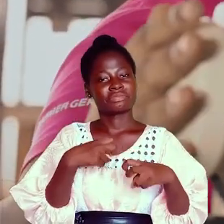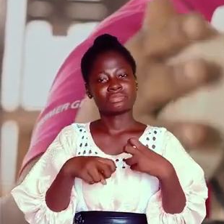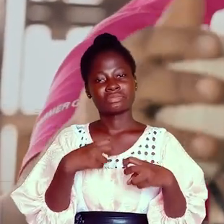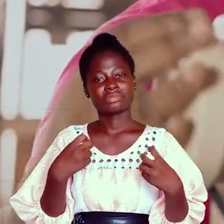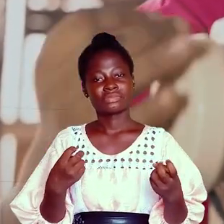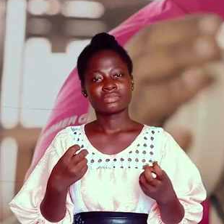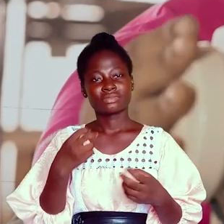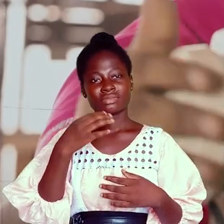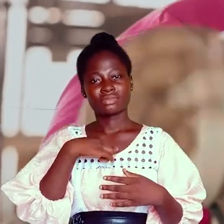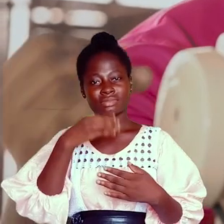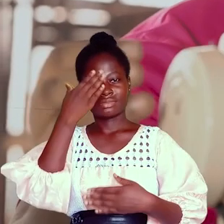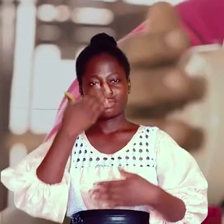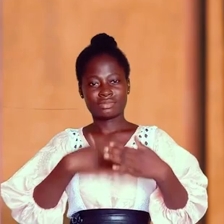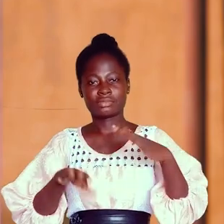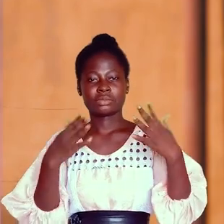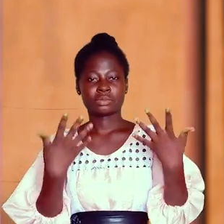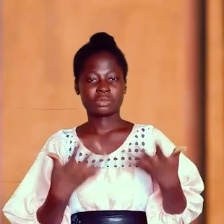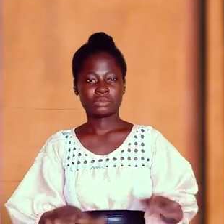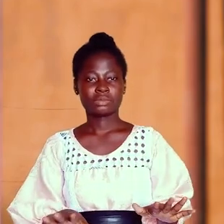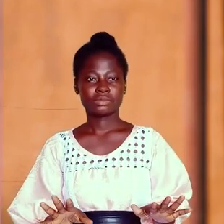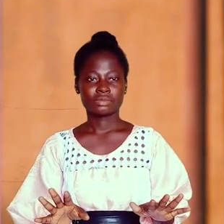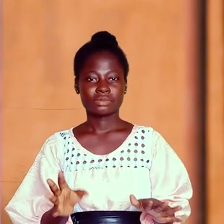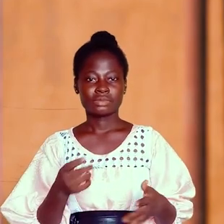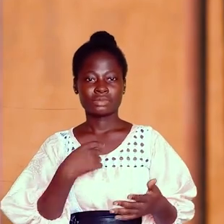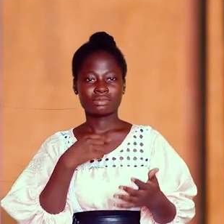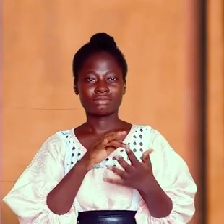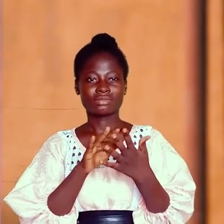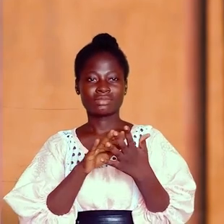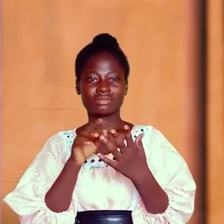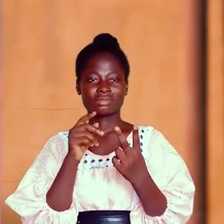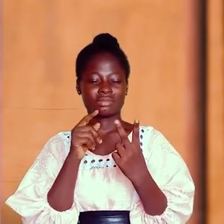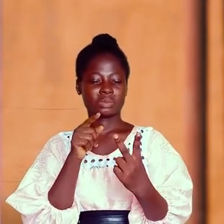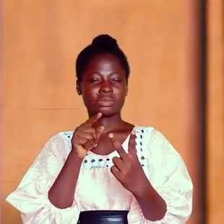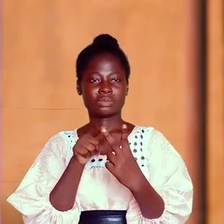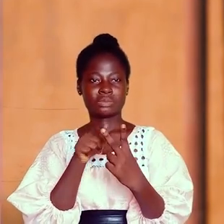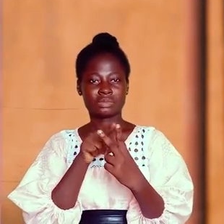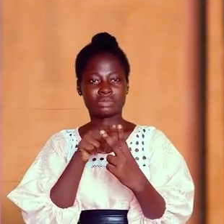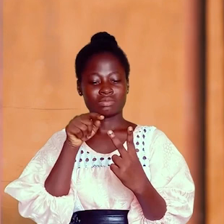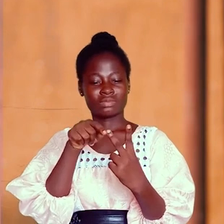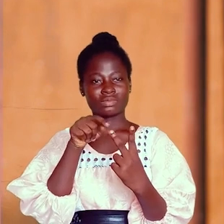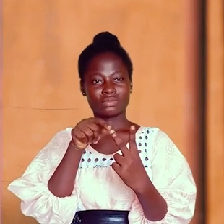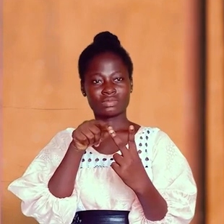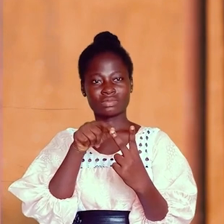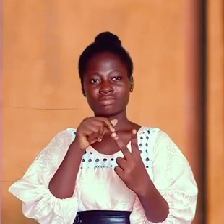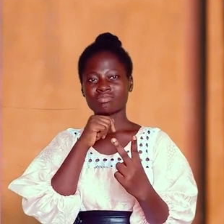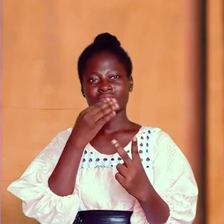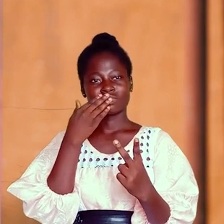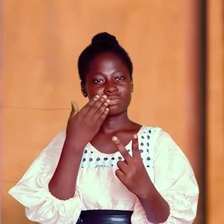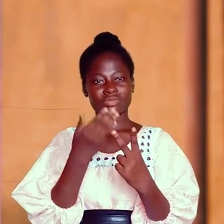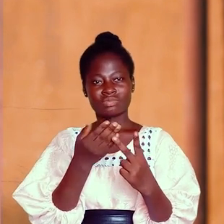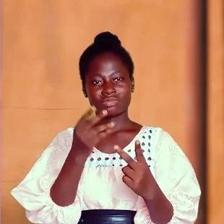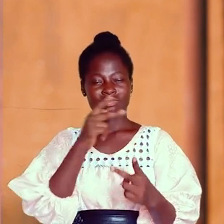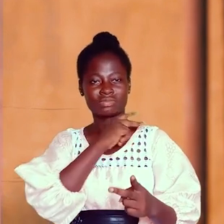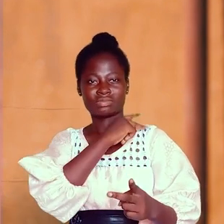psychosis. When I had my child, I was on carbamazepine and olanzapine, and they said that carbamazepine was not good